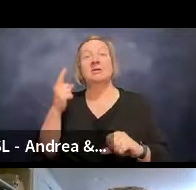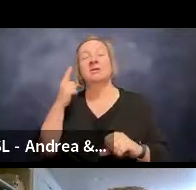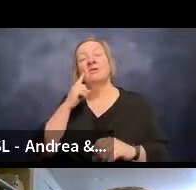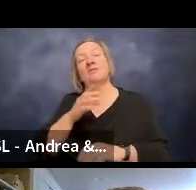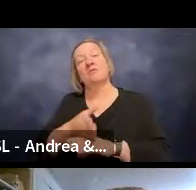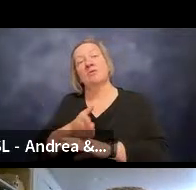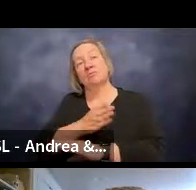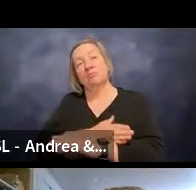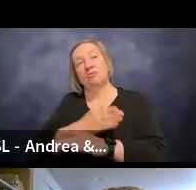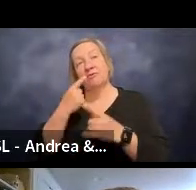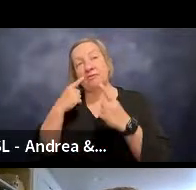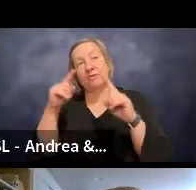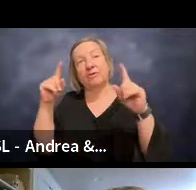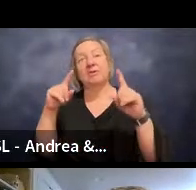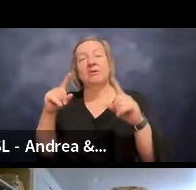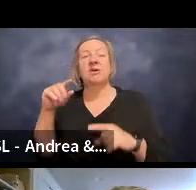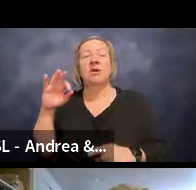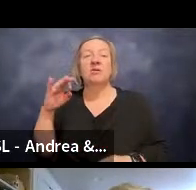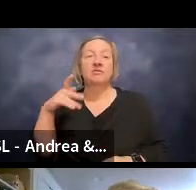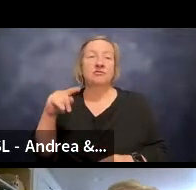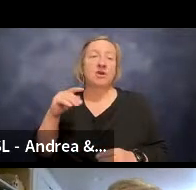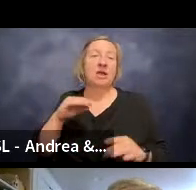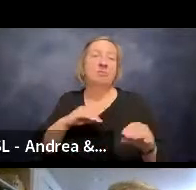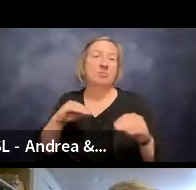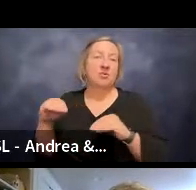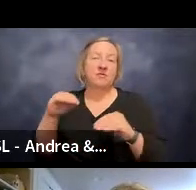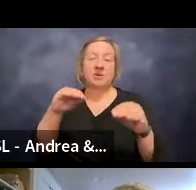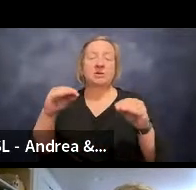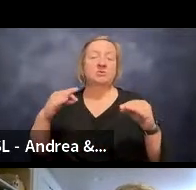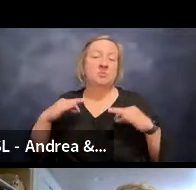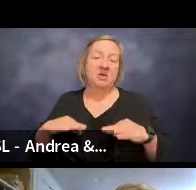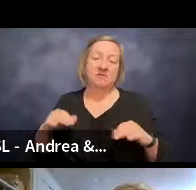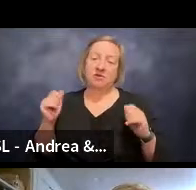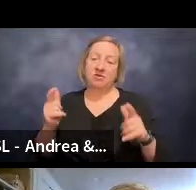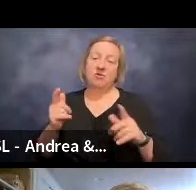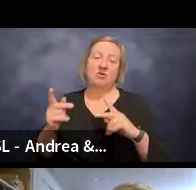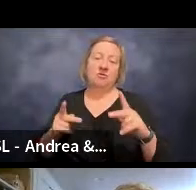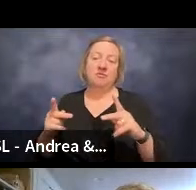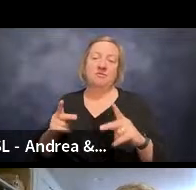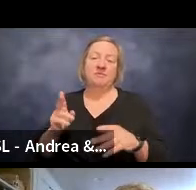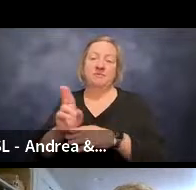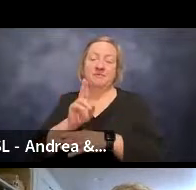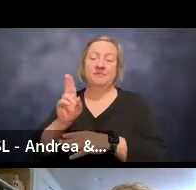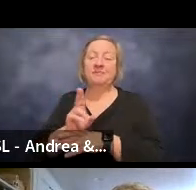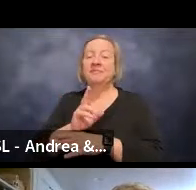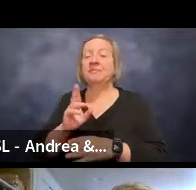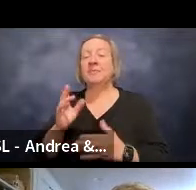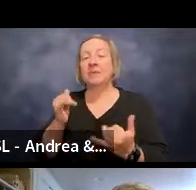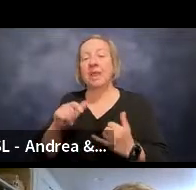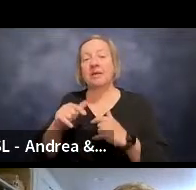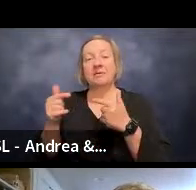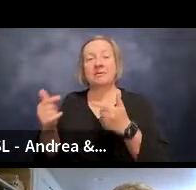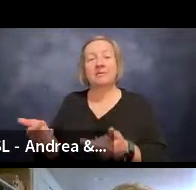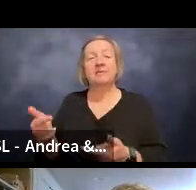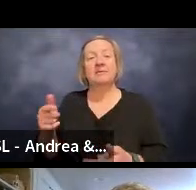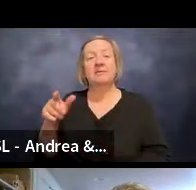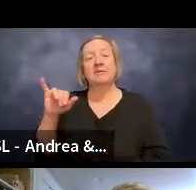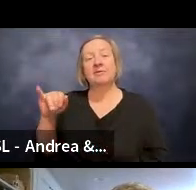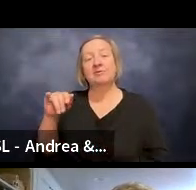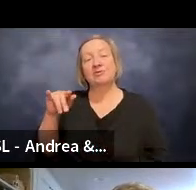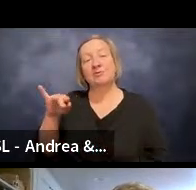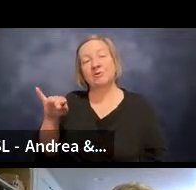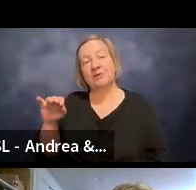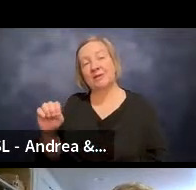improved efficiency of freight movement, which benefits all consumers. Thanks. And I will pass it to